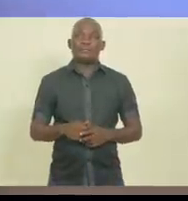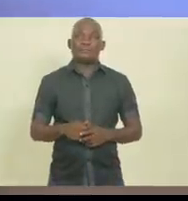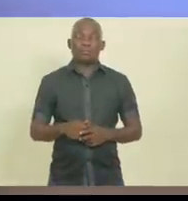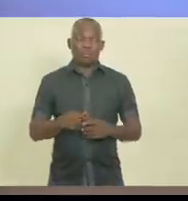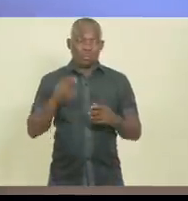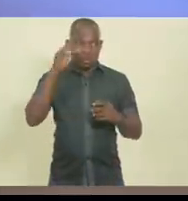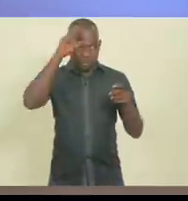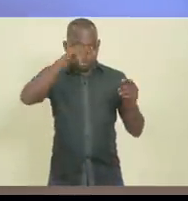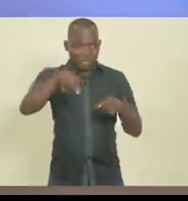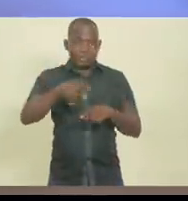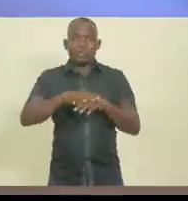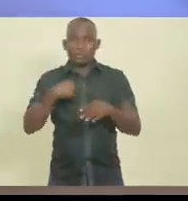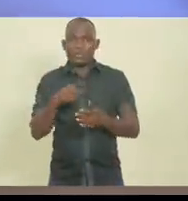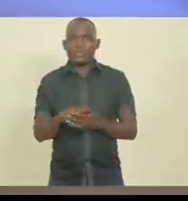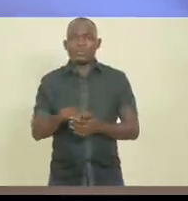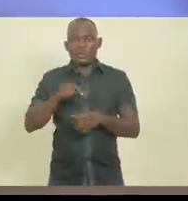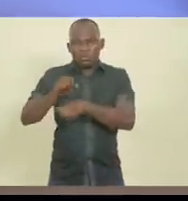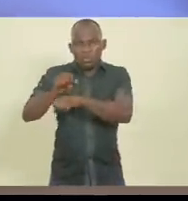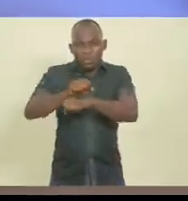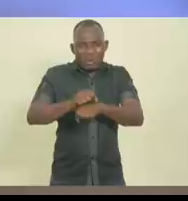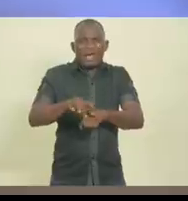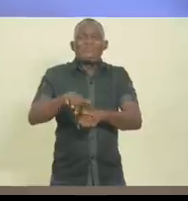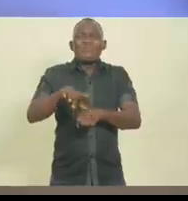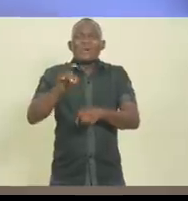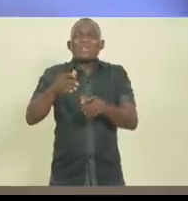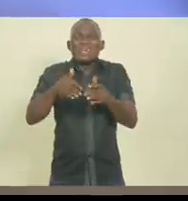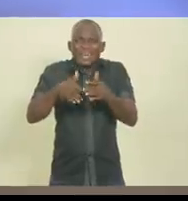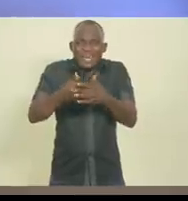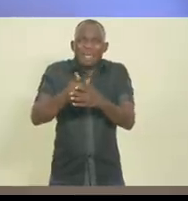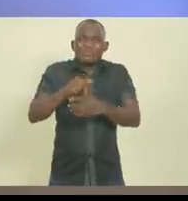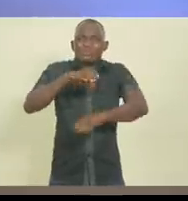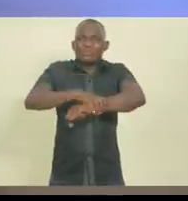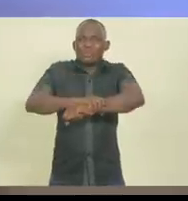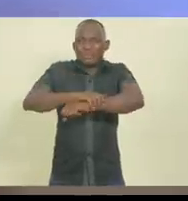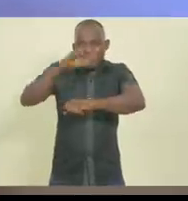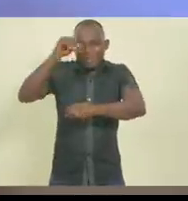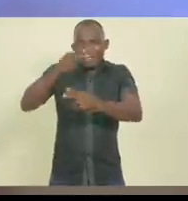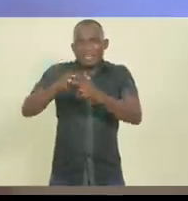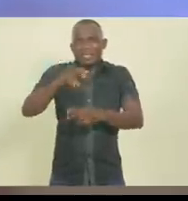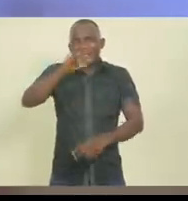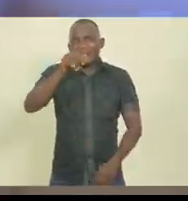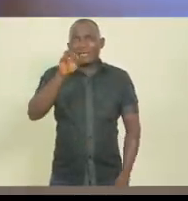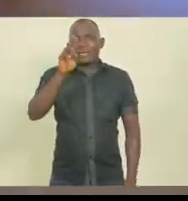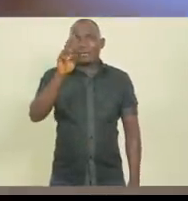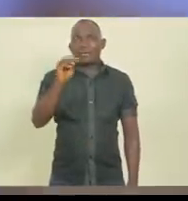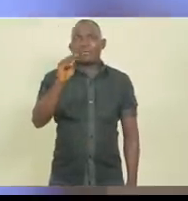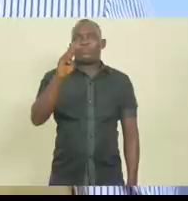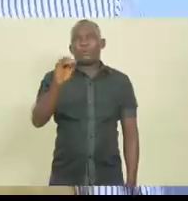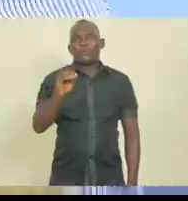comes. And let's work on finding a link to this Jumbo. Yes, madam.